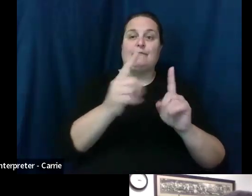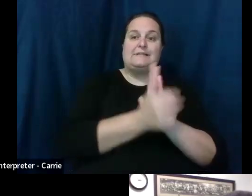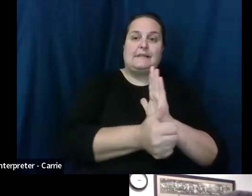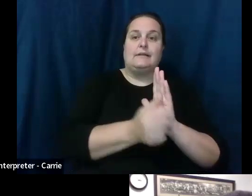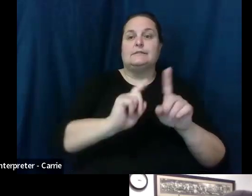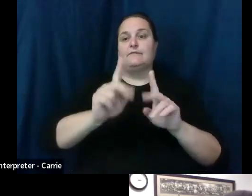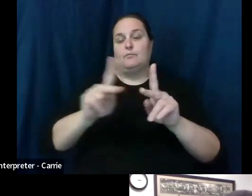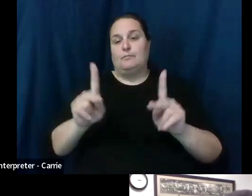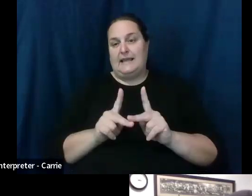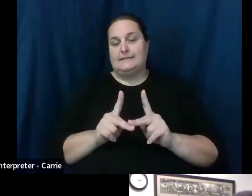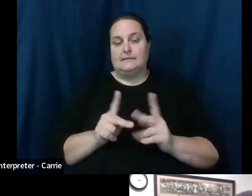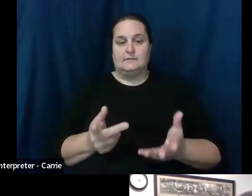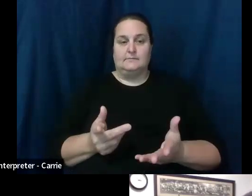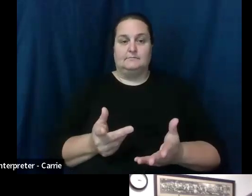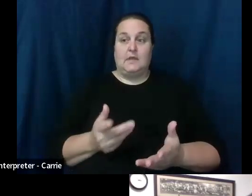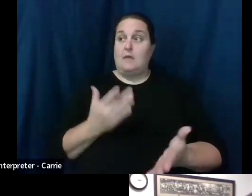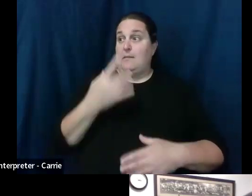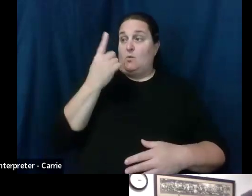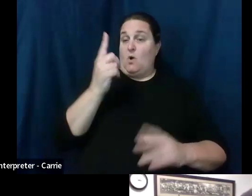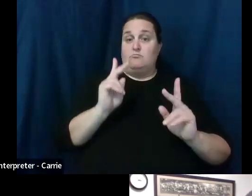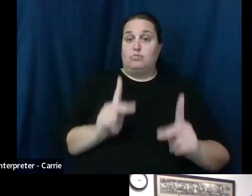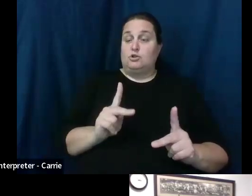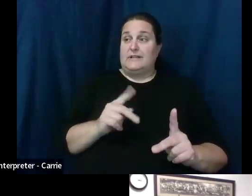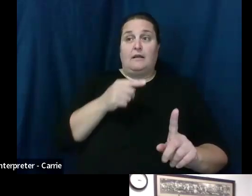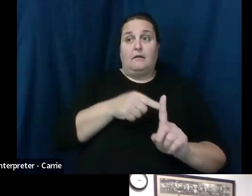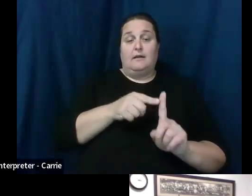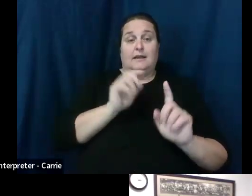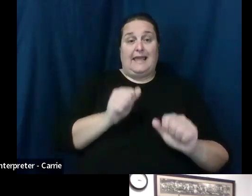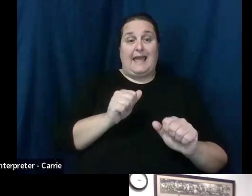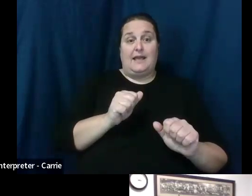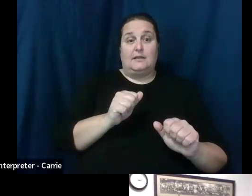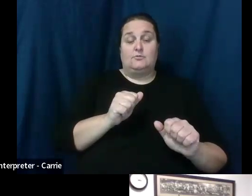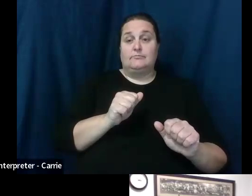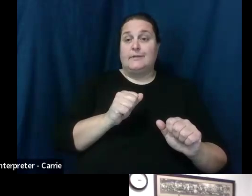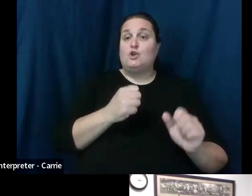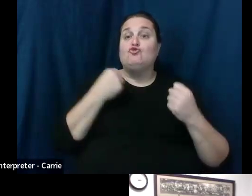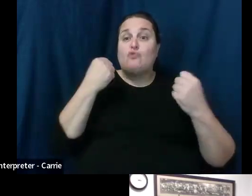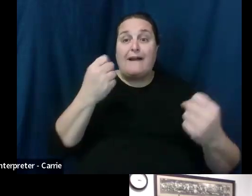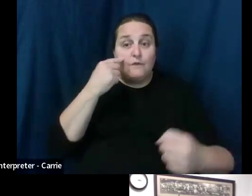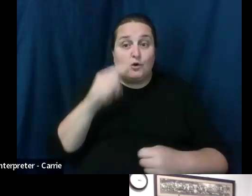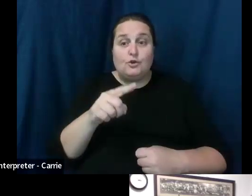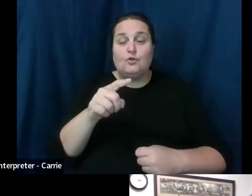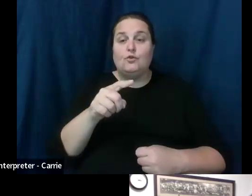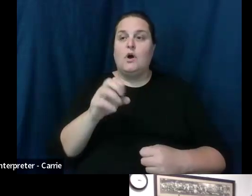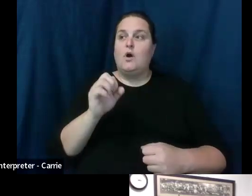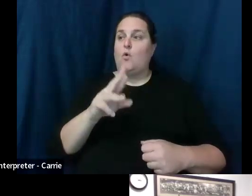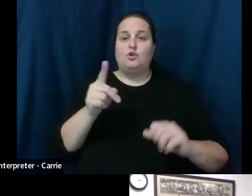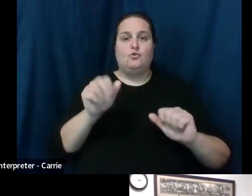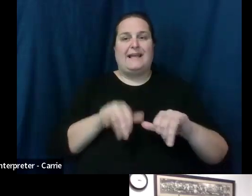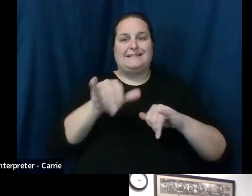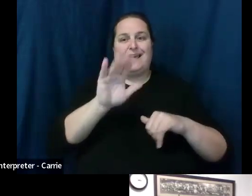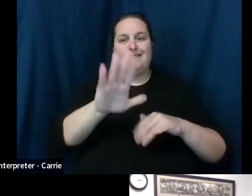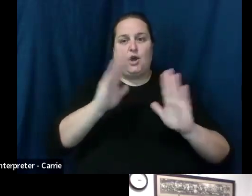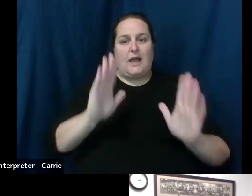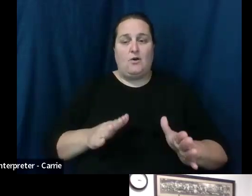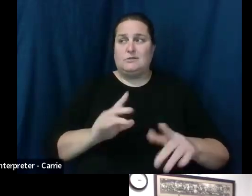them to do. And so one person who may be able to transport you or shelter you might not be so good at reminding